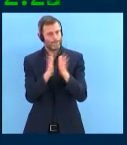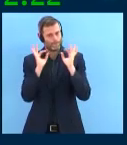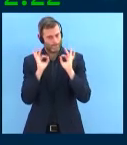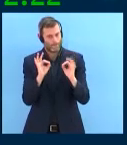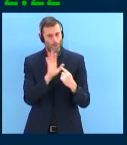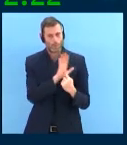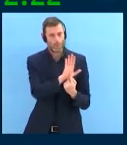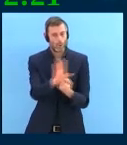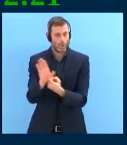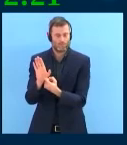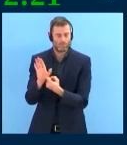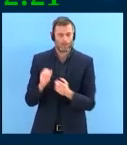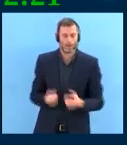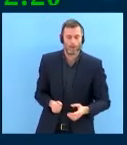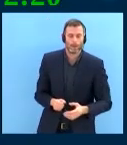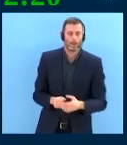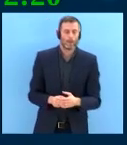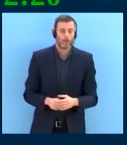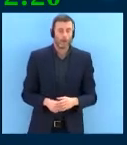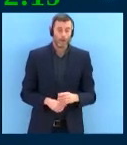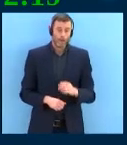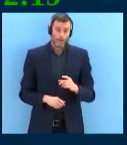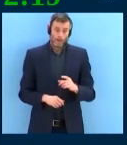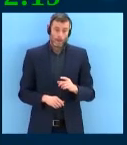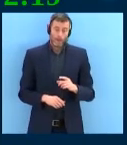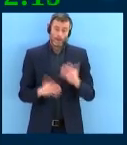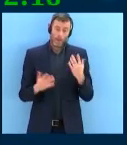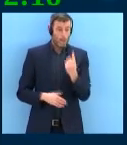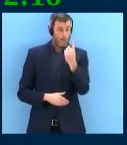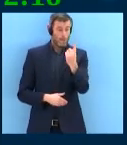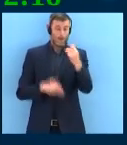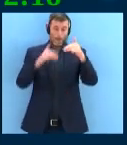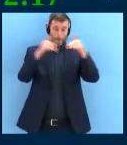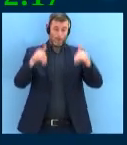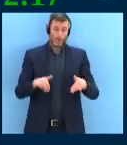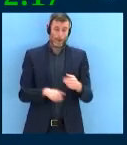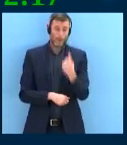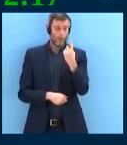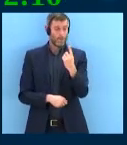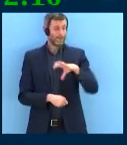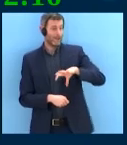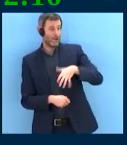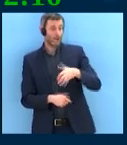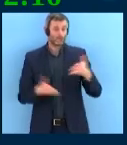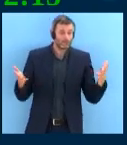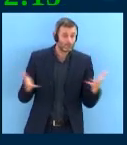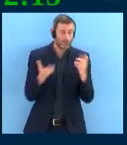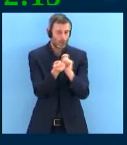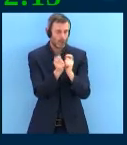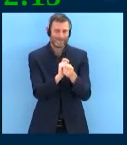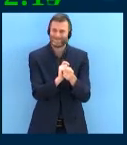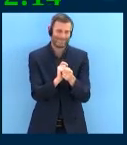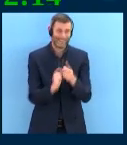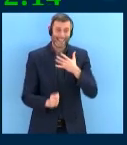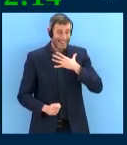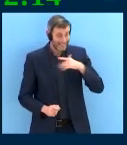But this work cannot be left to one museum, one community, or one country. This is a call to all cultural